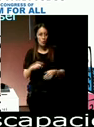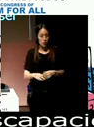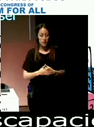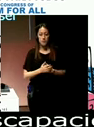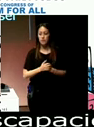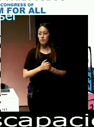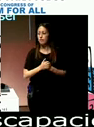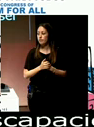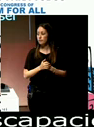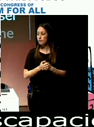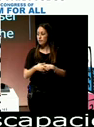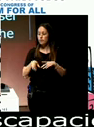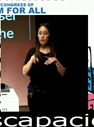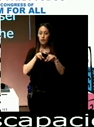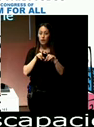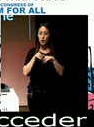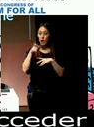content.